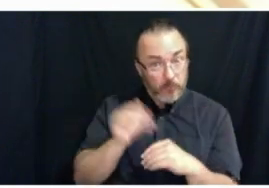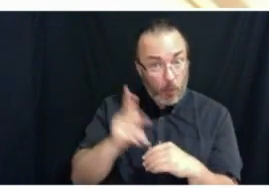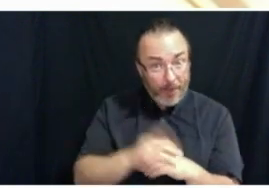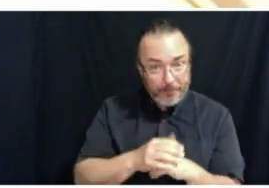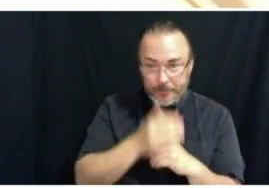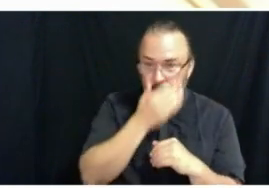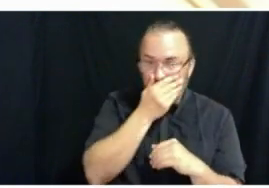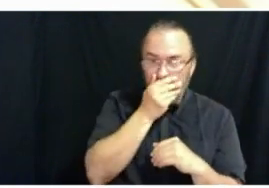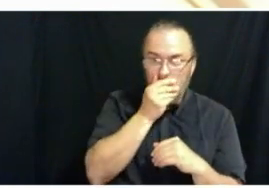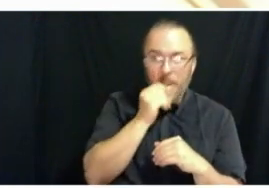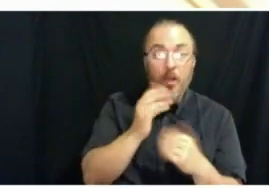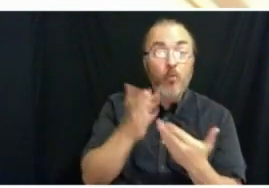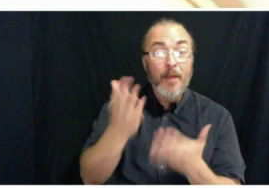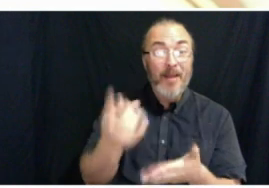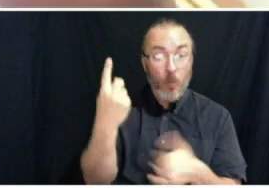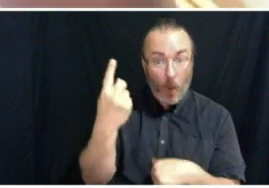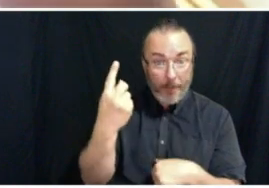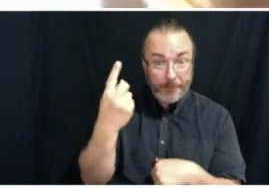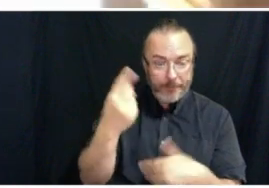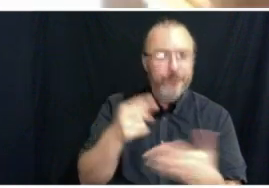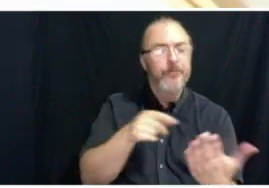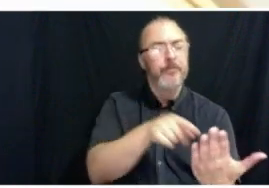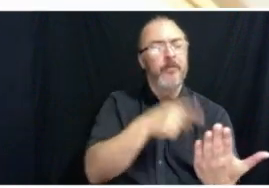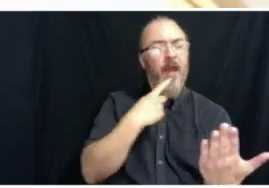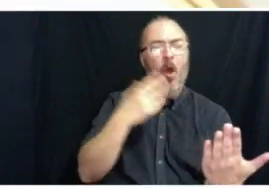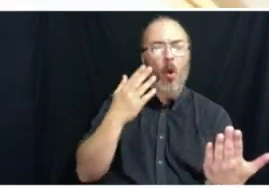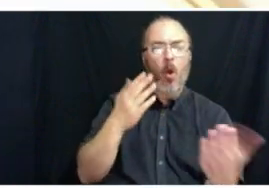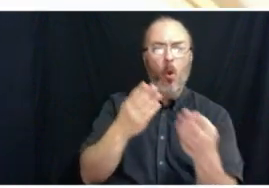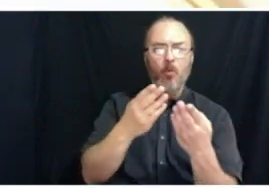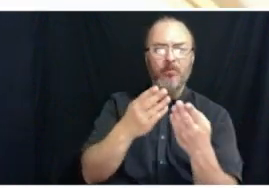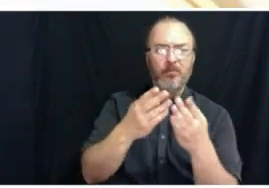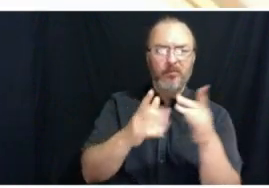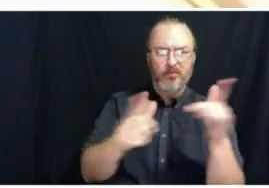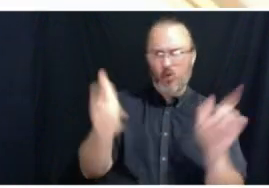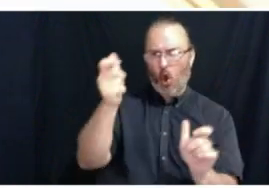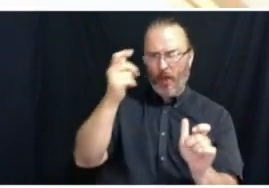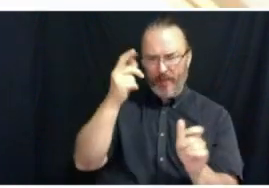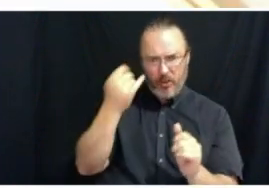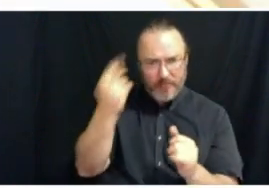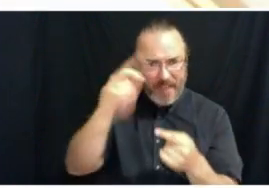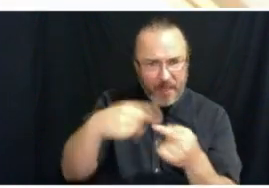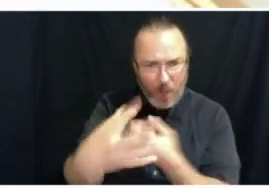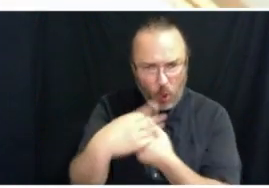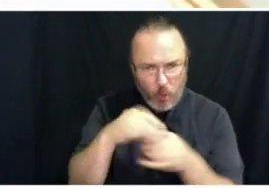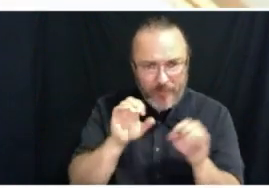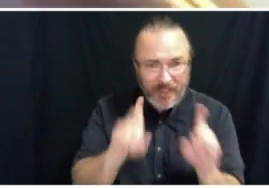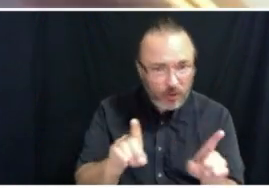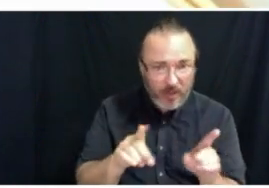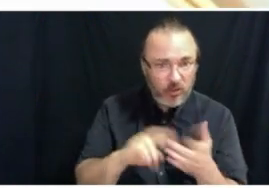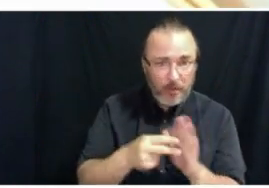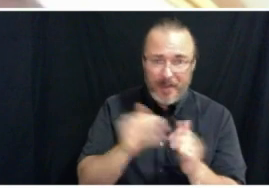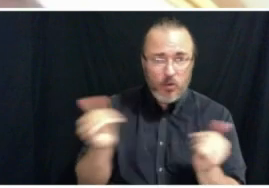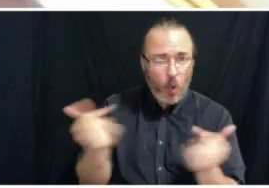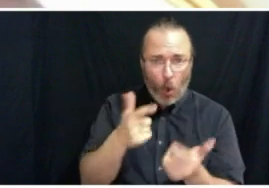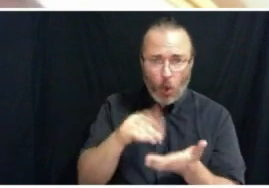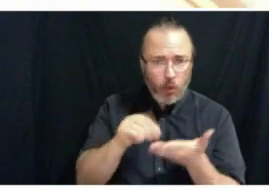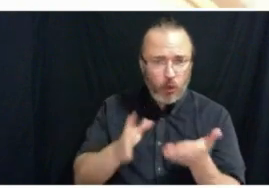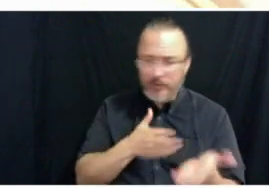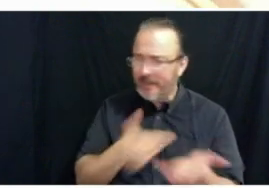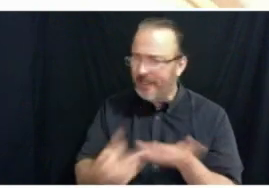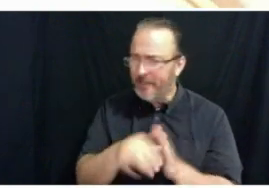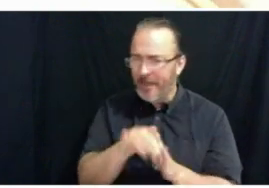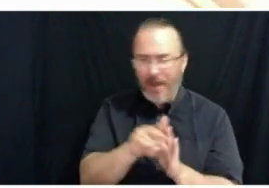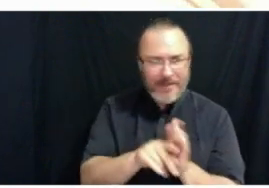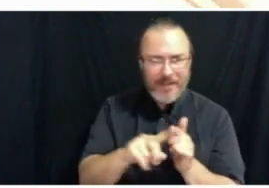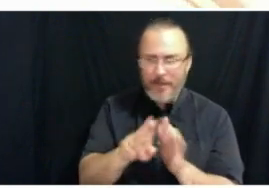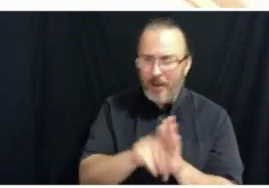Recommendation 1 is widen the understanding of inclusive education. It should include all learners, no matter their identity, background, or